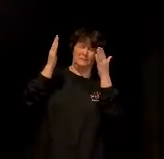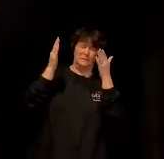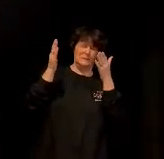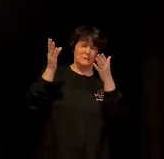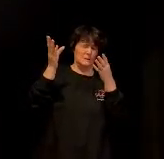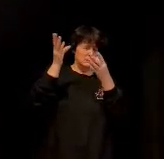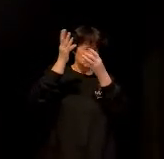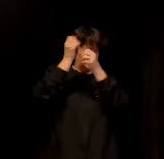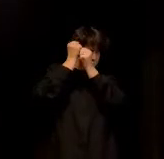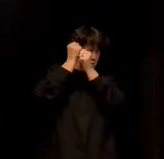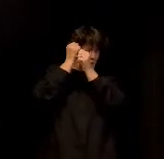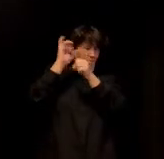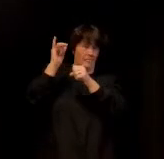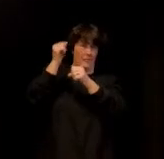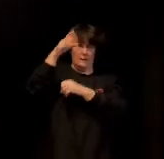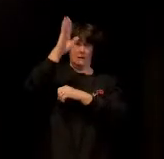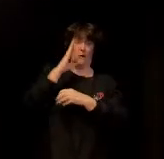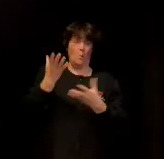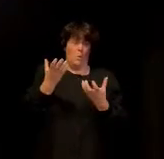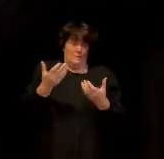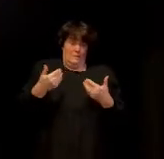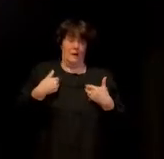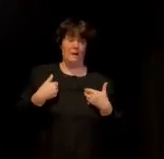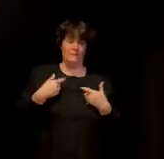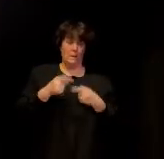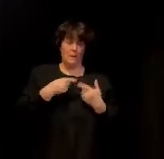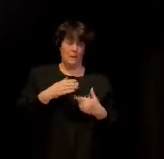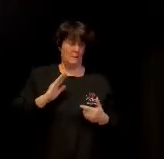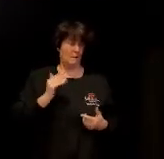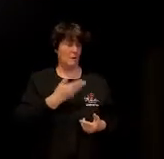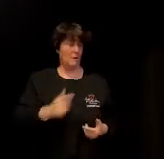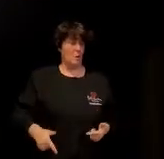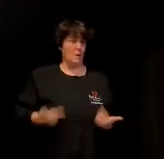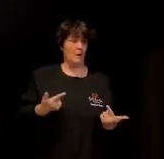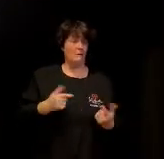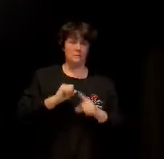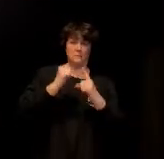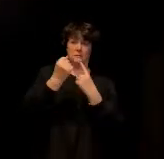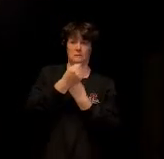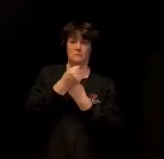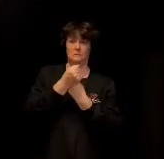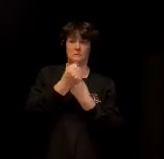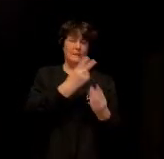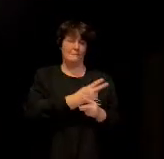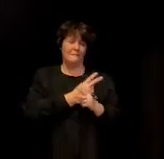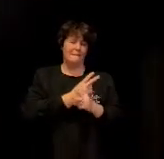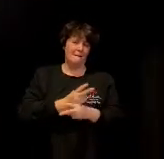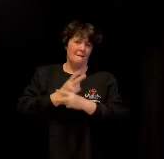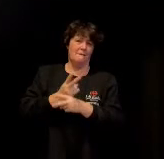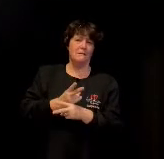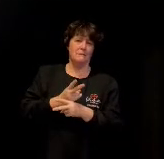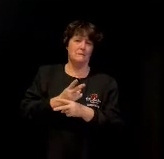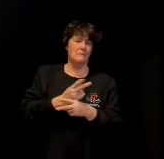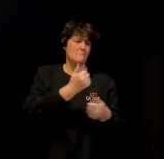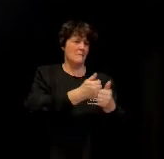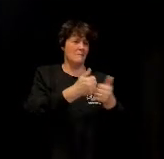possess knowledge that God wants us to have about our life, about our situation. He cares about us.